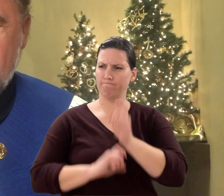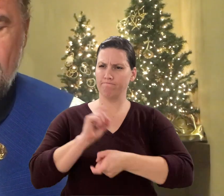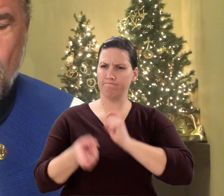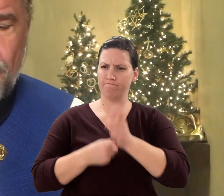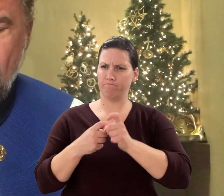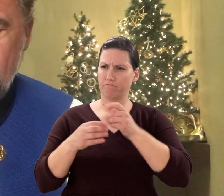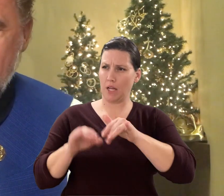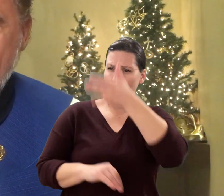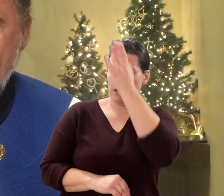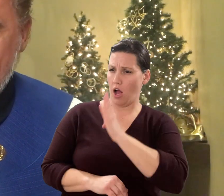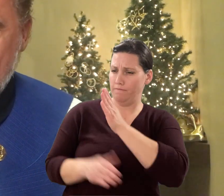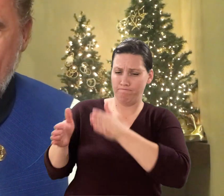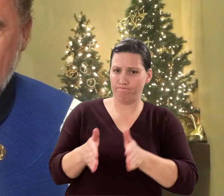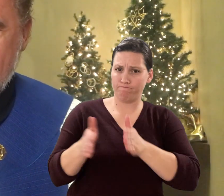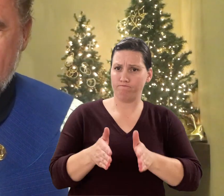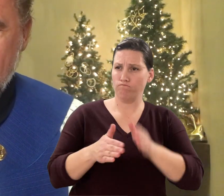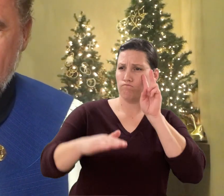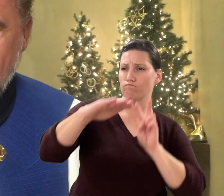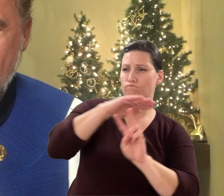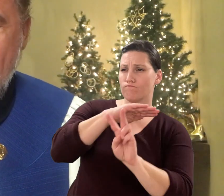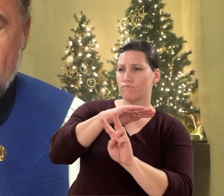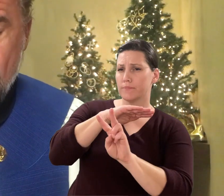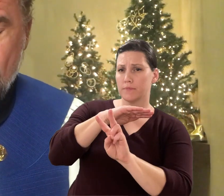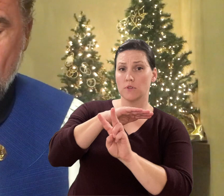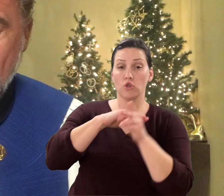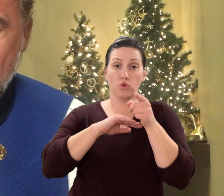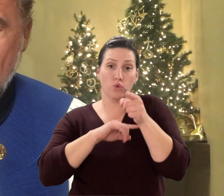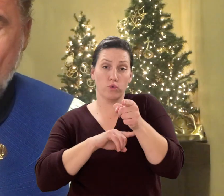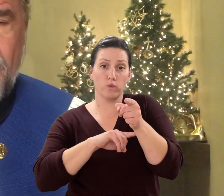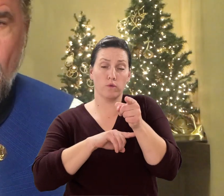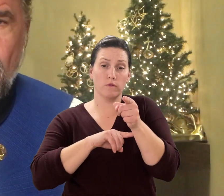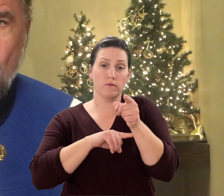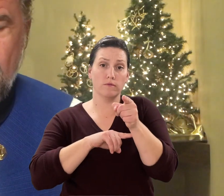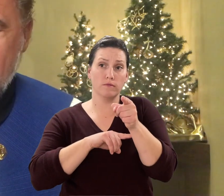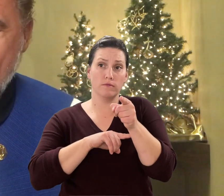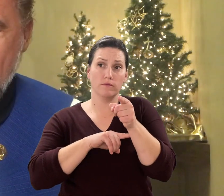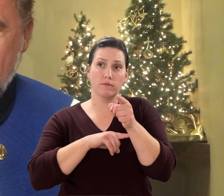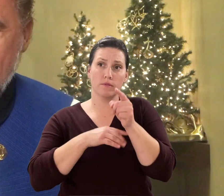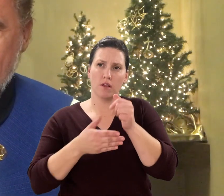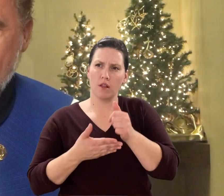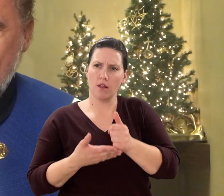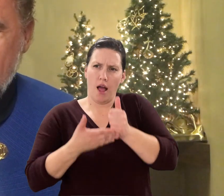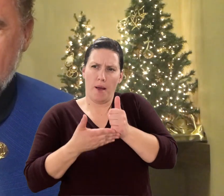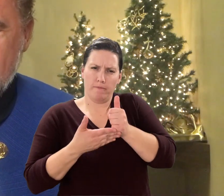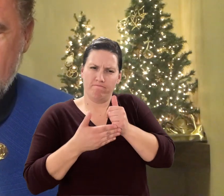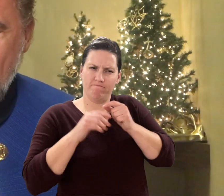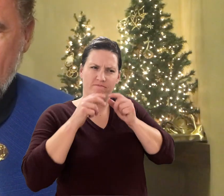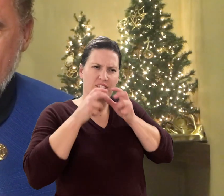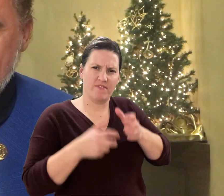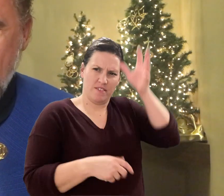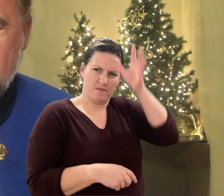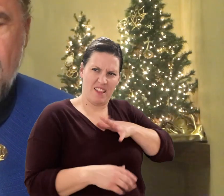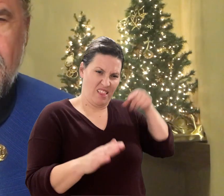God's deliberate plan and foreknowledge. And you, with the help of wicked men, put him to